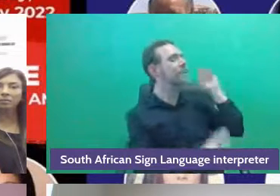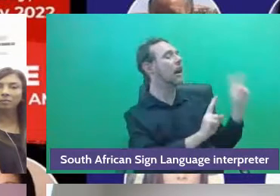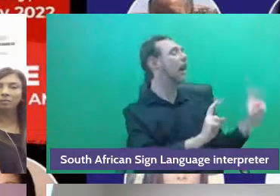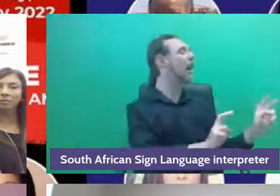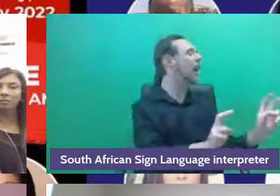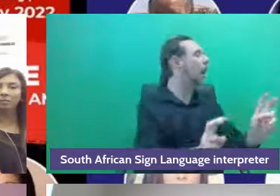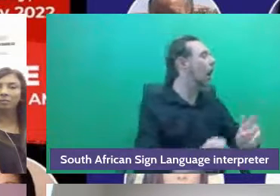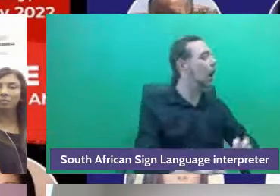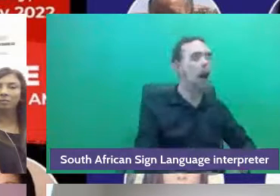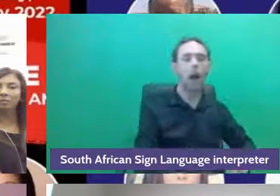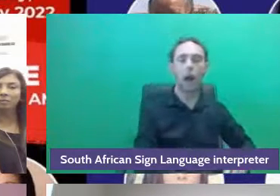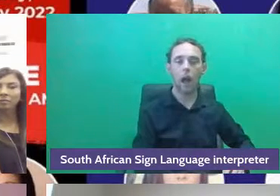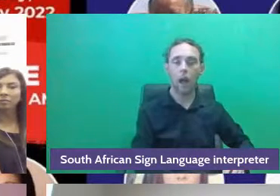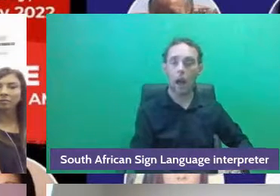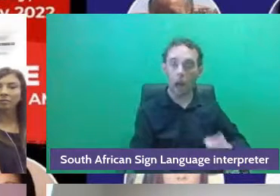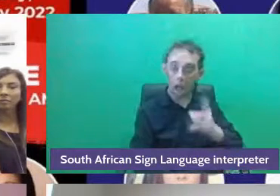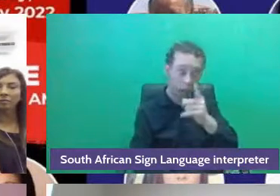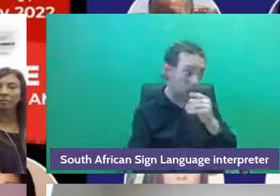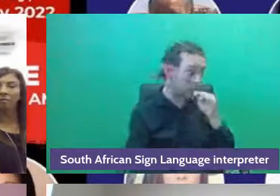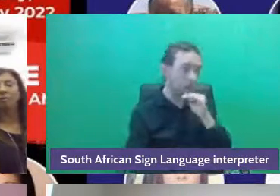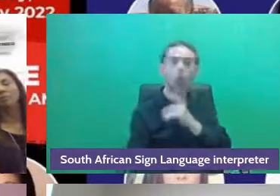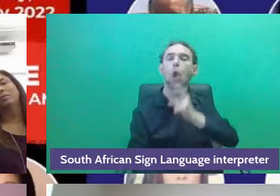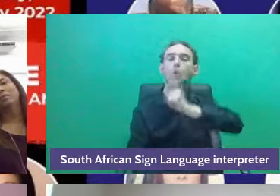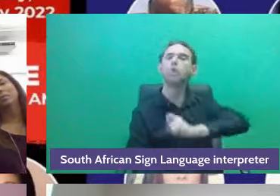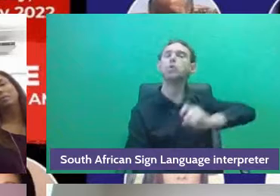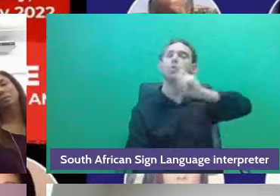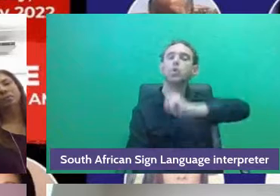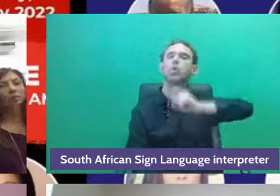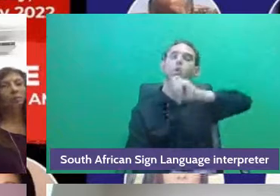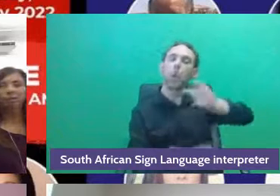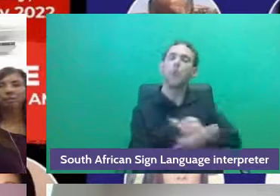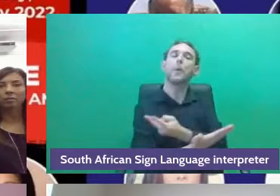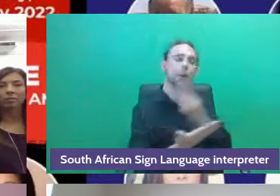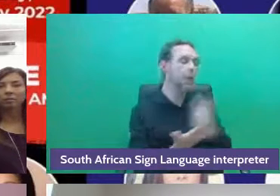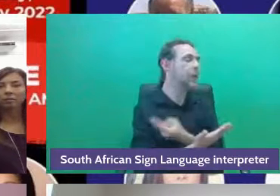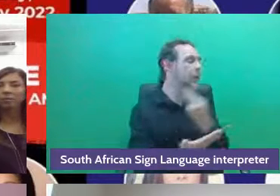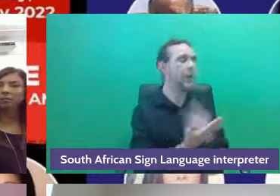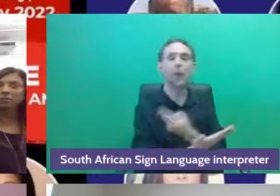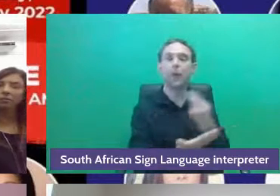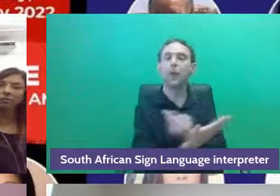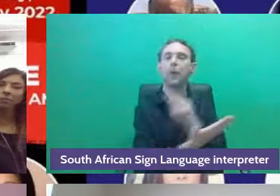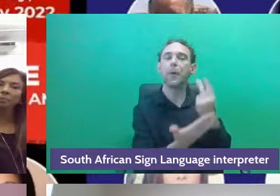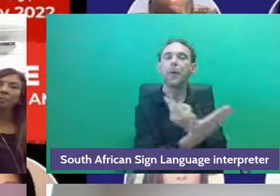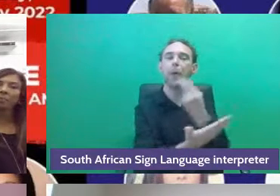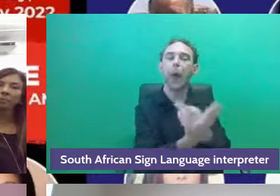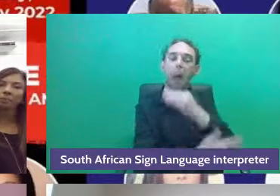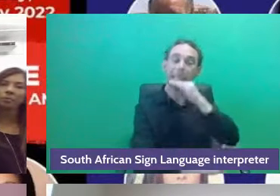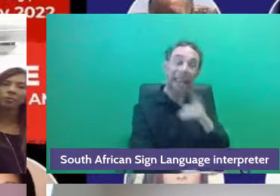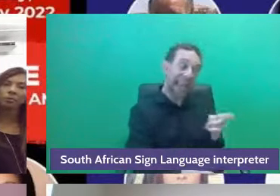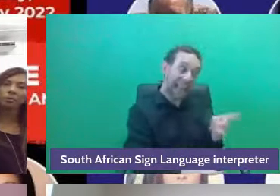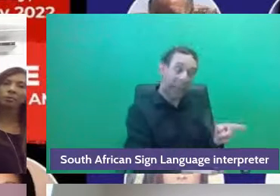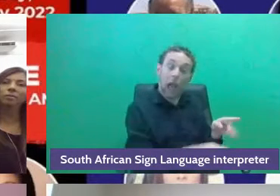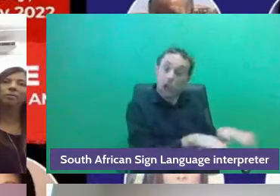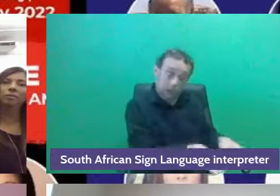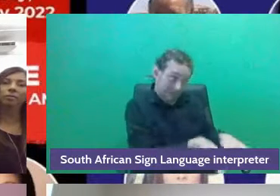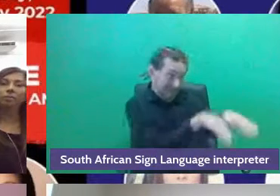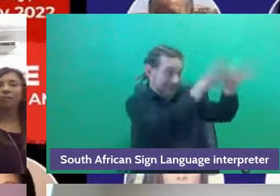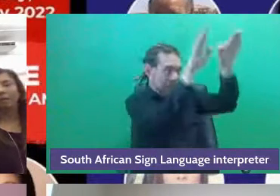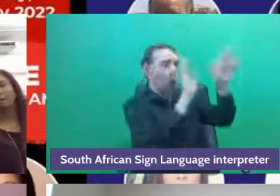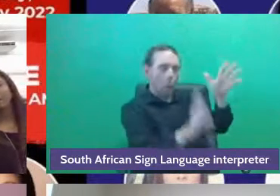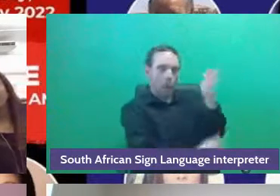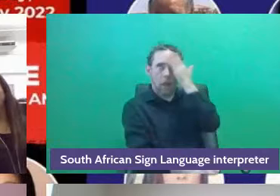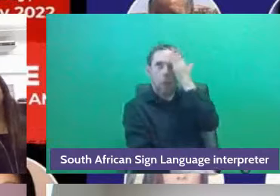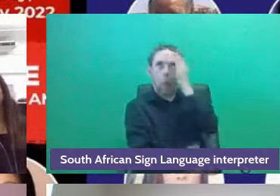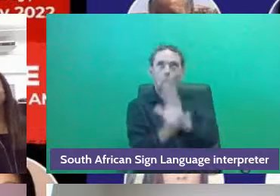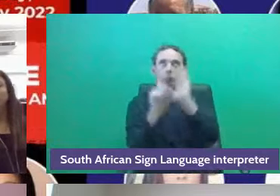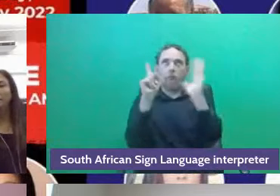crutches, for instance, adults wanting to push your wheelchair, or those kind of things. So I think